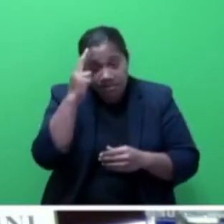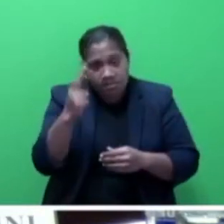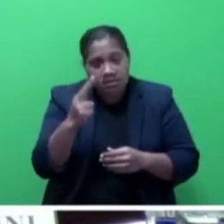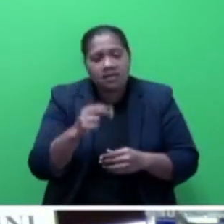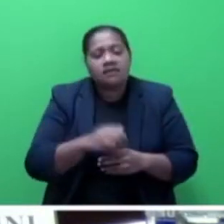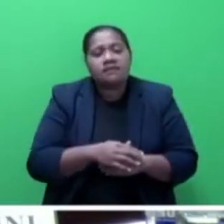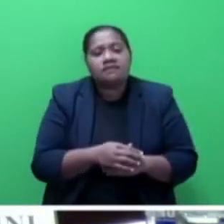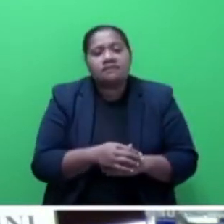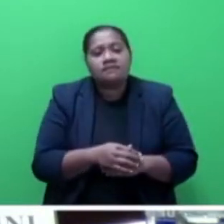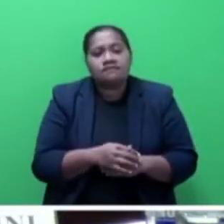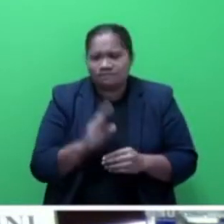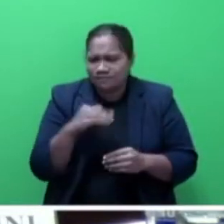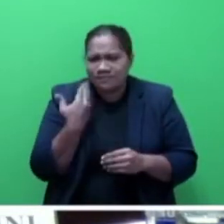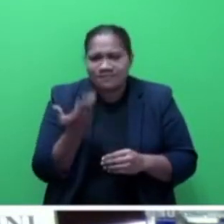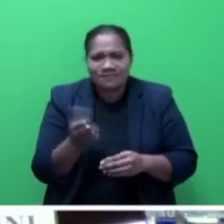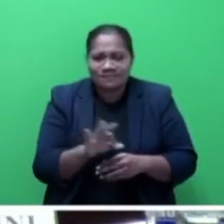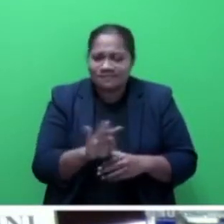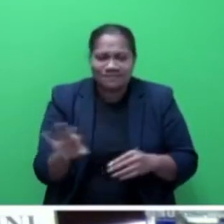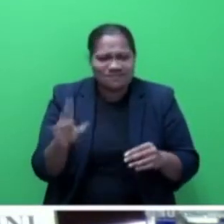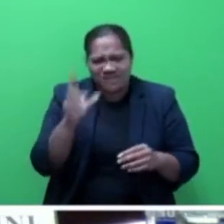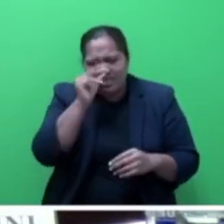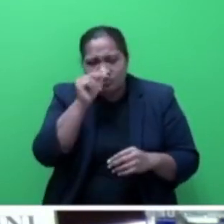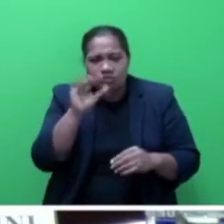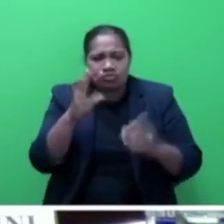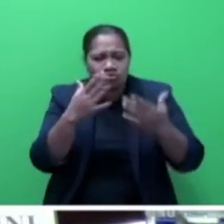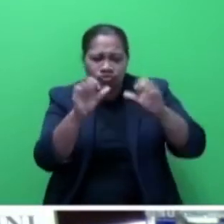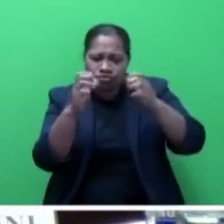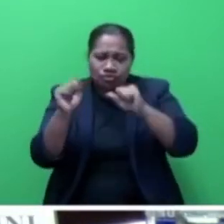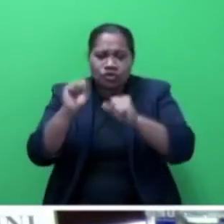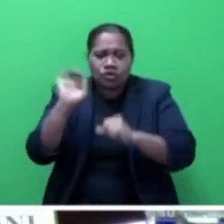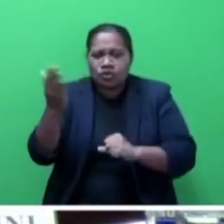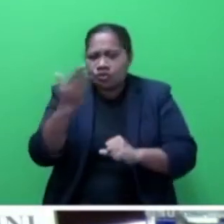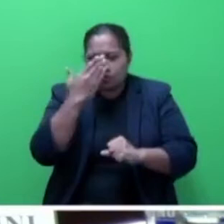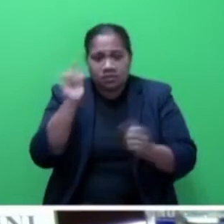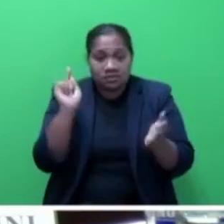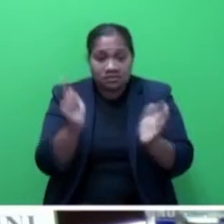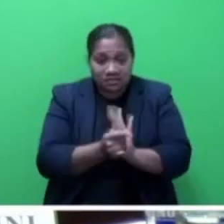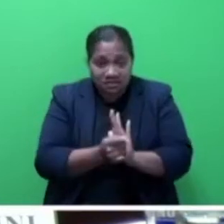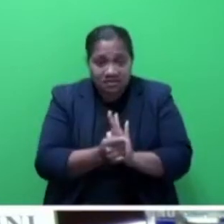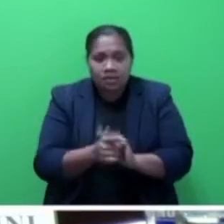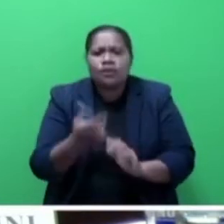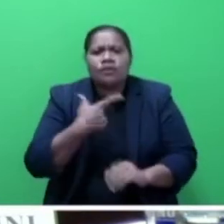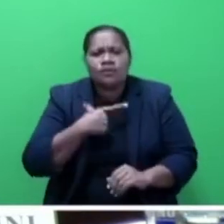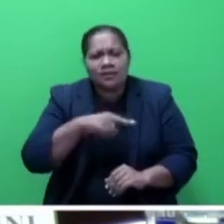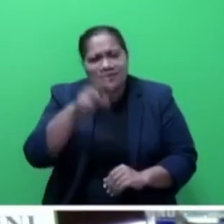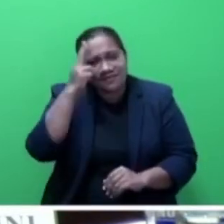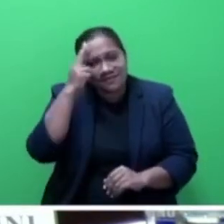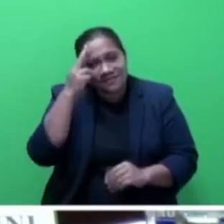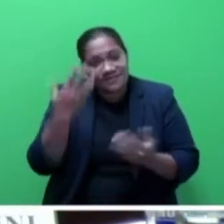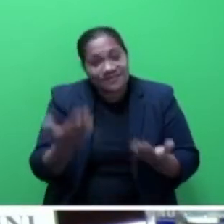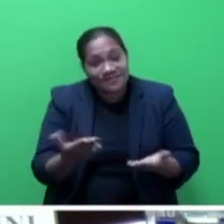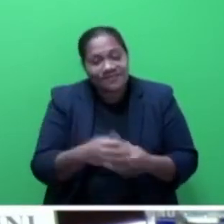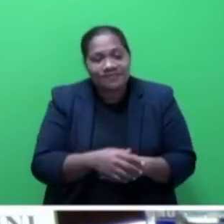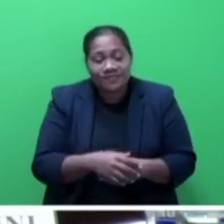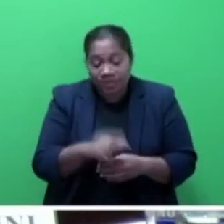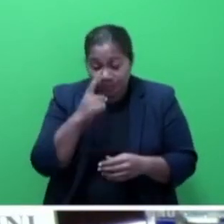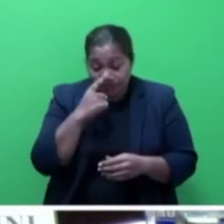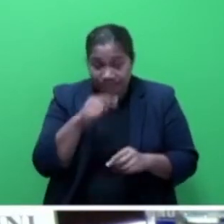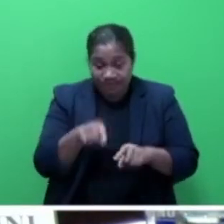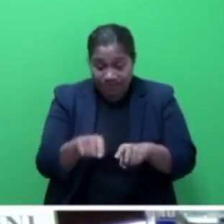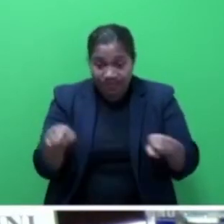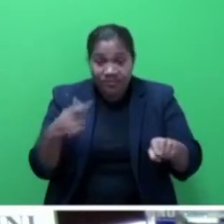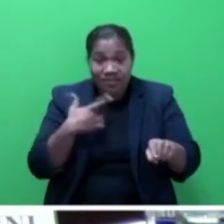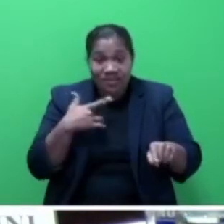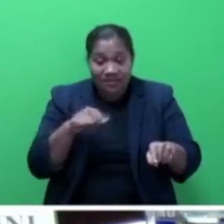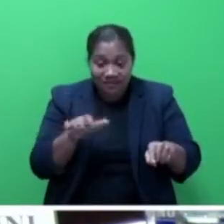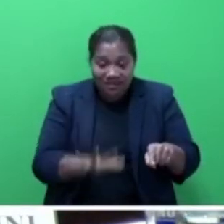often we are not able to achieve the result very quickly, and the reason being that residents are living in